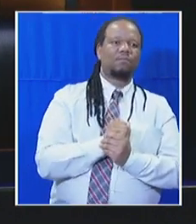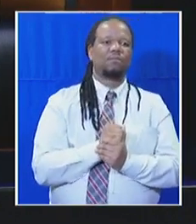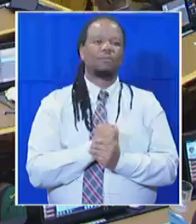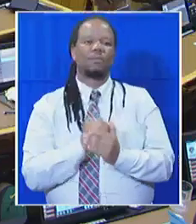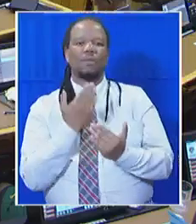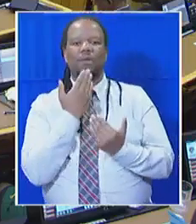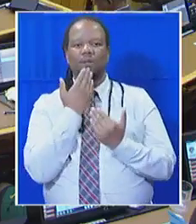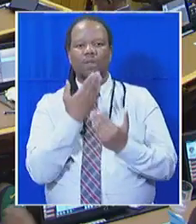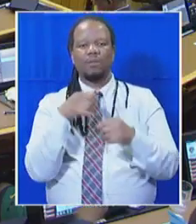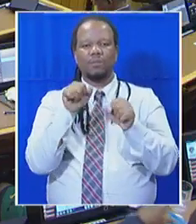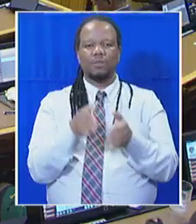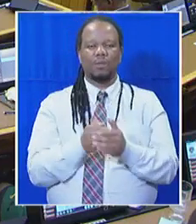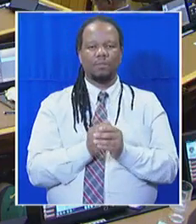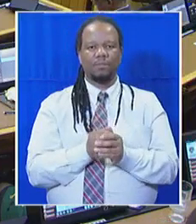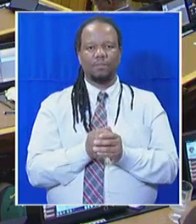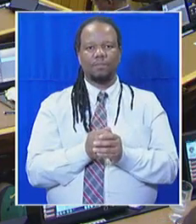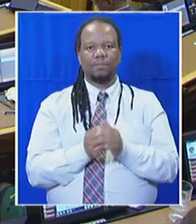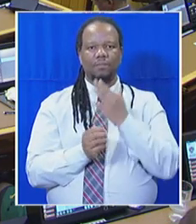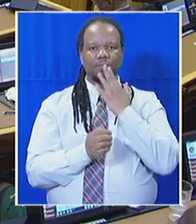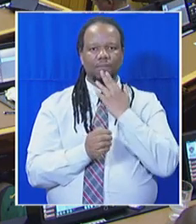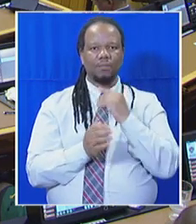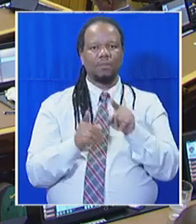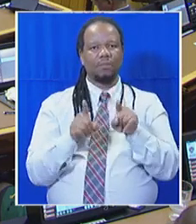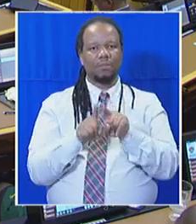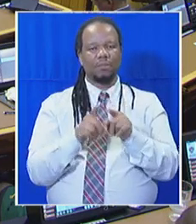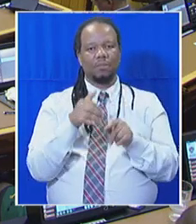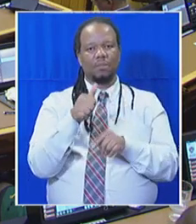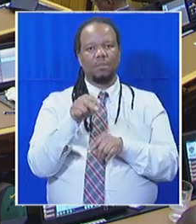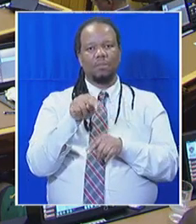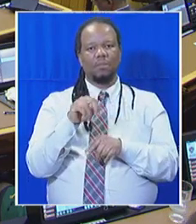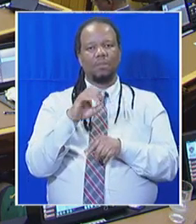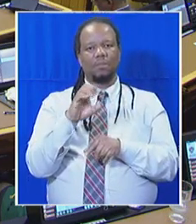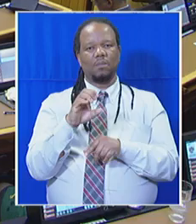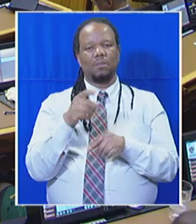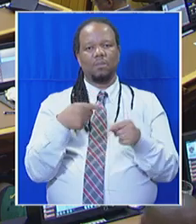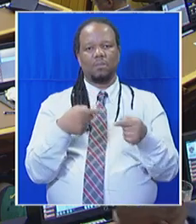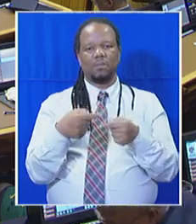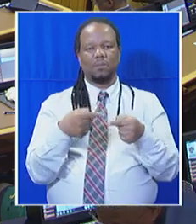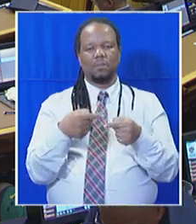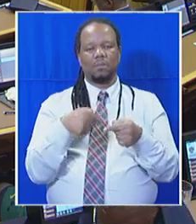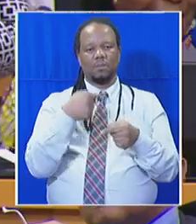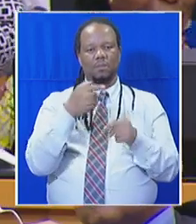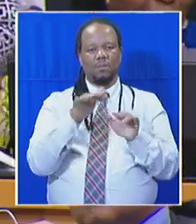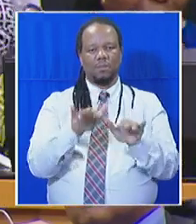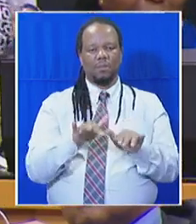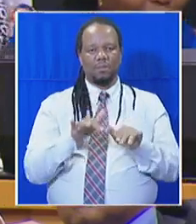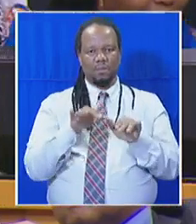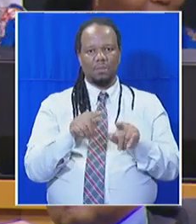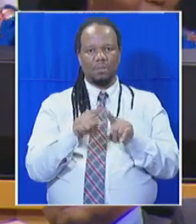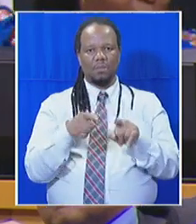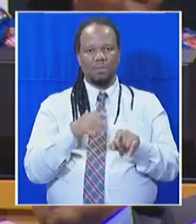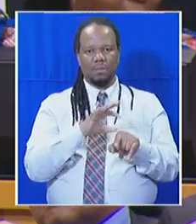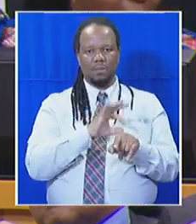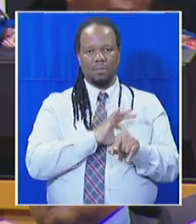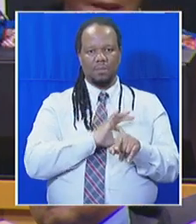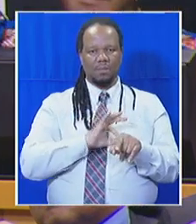Thank you, House Chair. I hereby move on behalf of the ANC that the House debates in its next sitting measures at